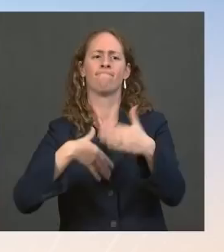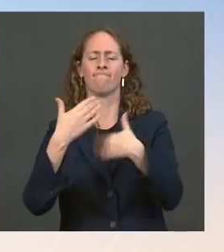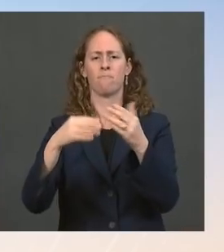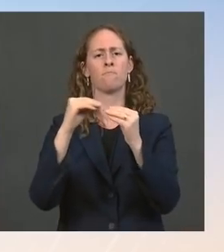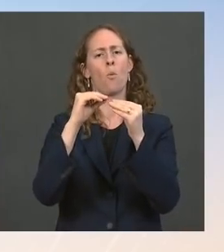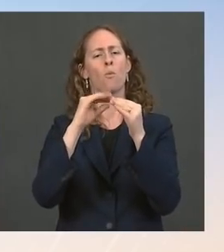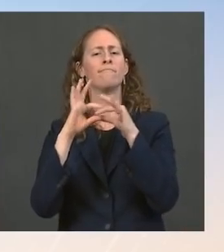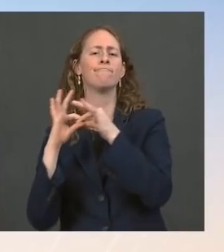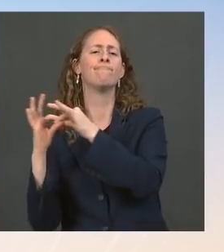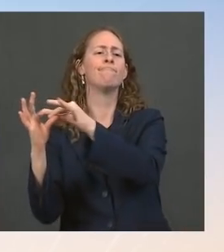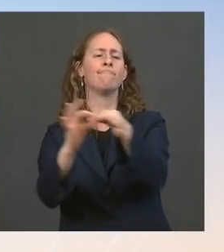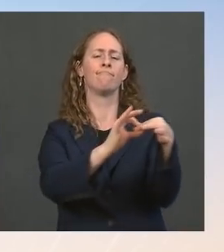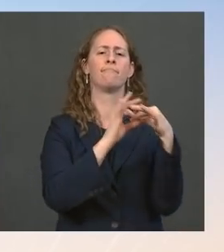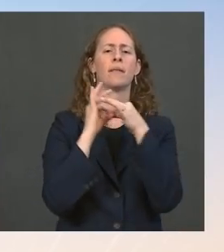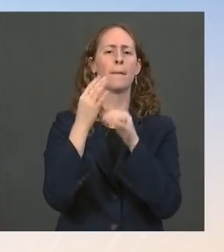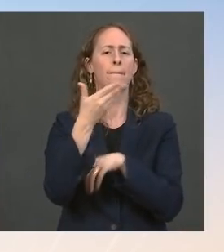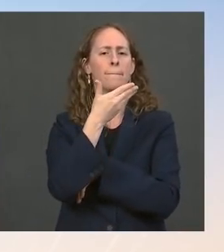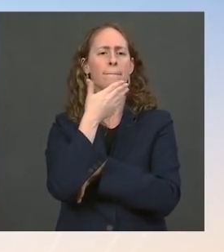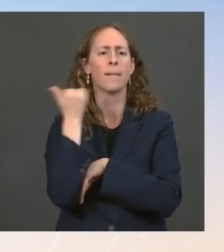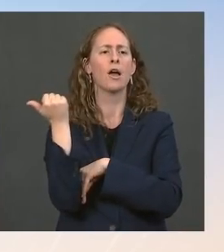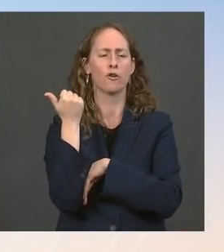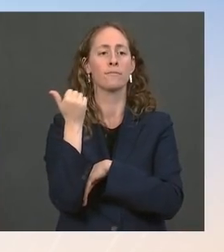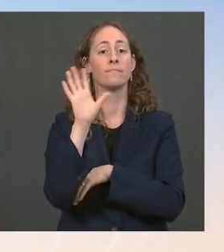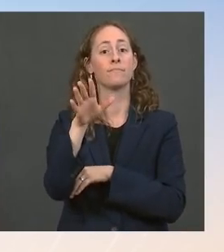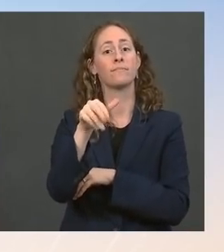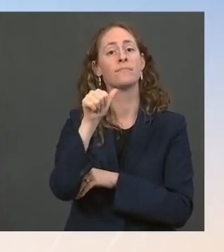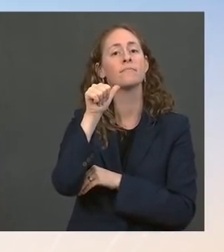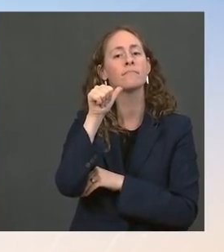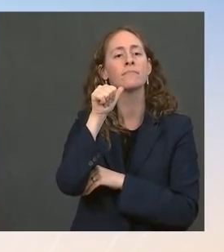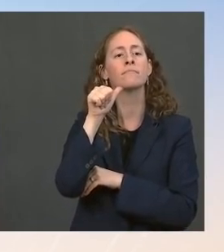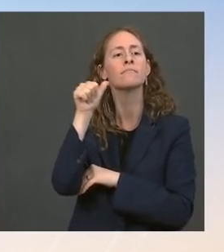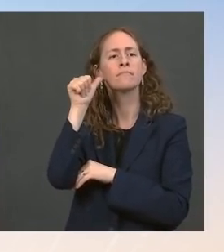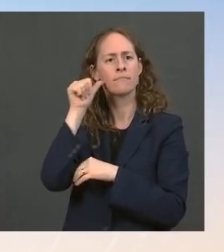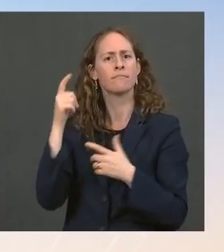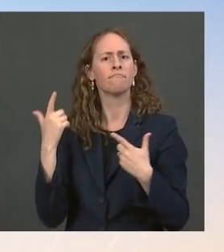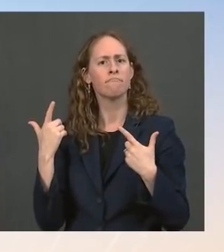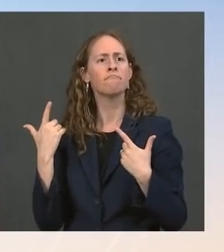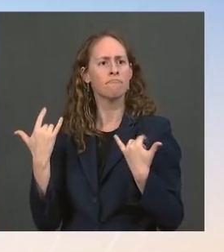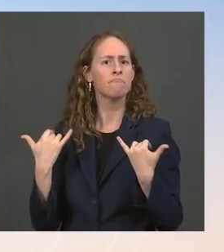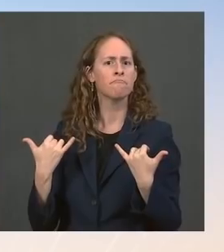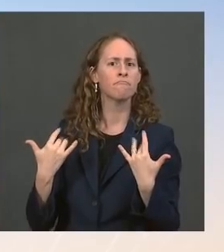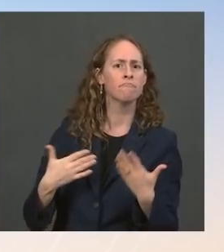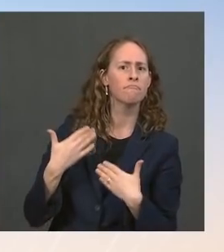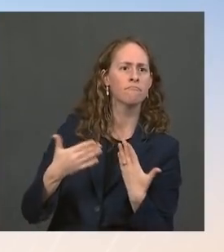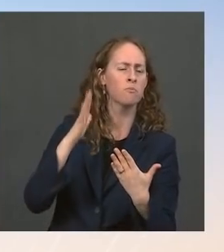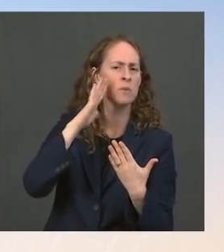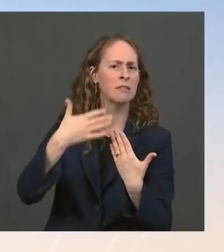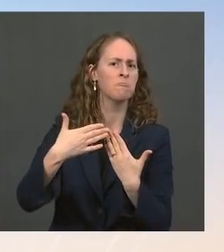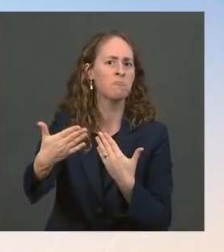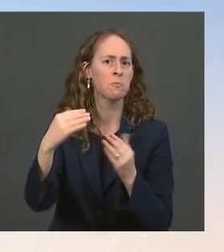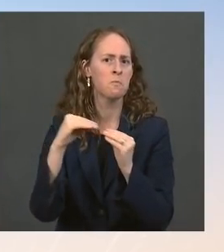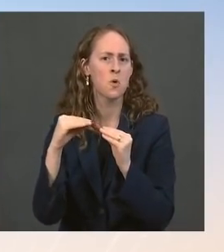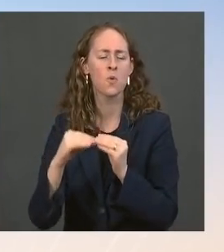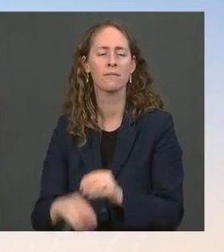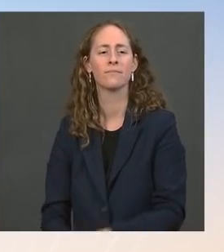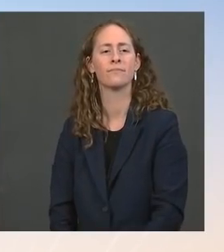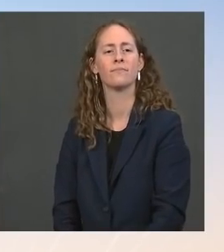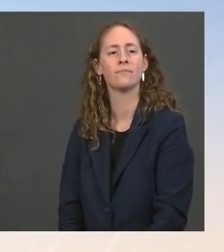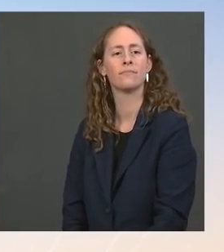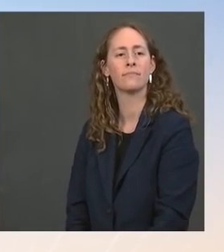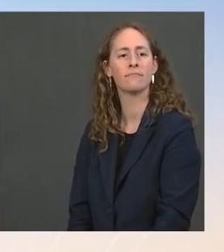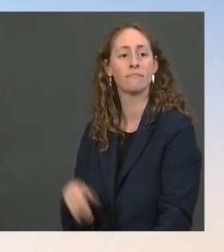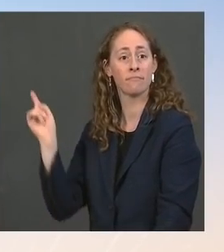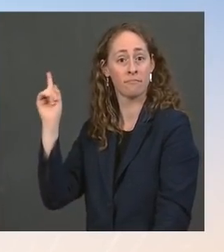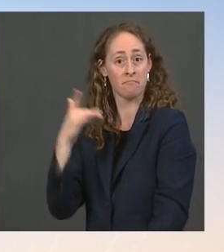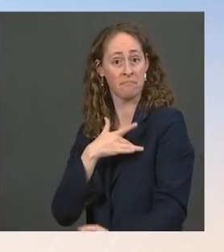forward. It wasn't that it ended yesterday. There's a lot of work ahead, which will proceed over the days ahead. He does think they might come down. We'll see. He's